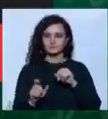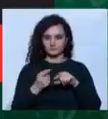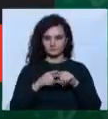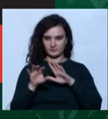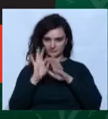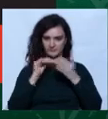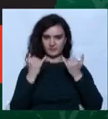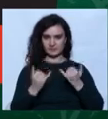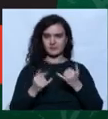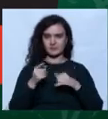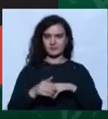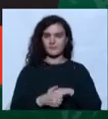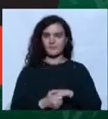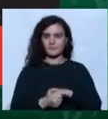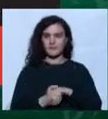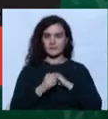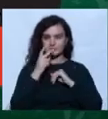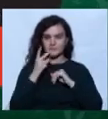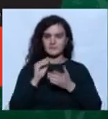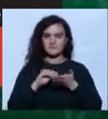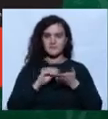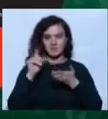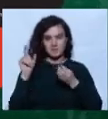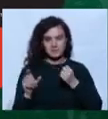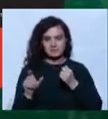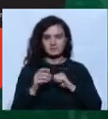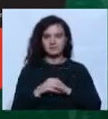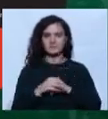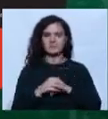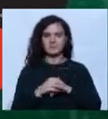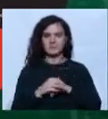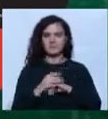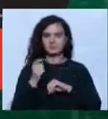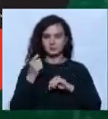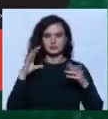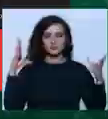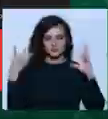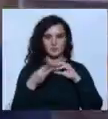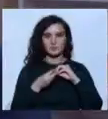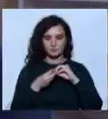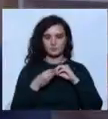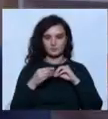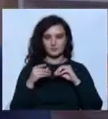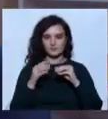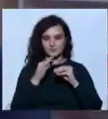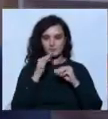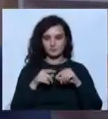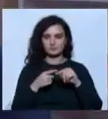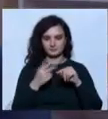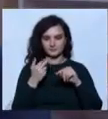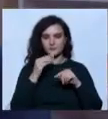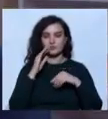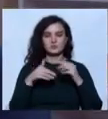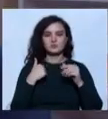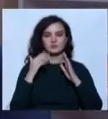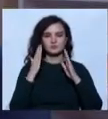chosen for today, have a look at the author, and give a little summary of the book. Of course, after that,